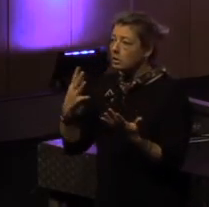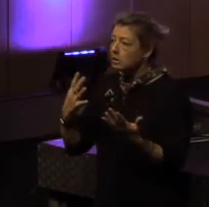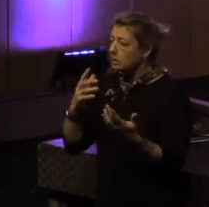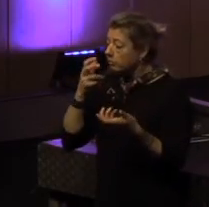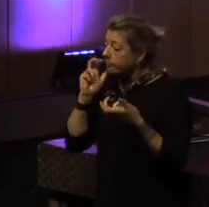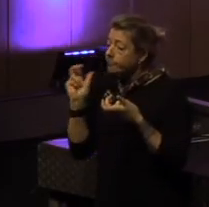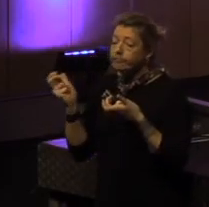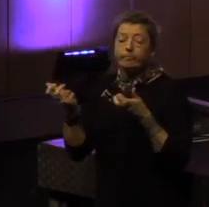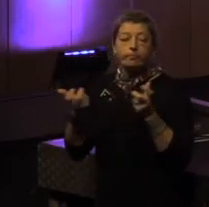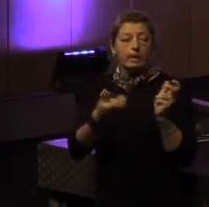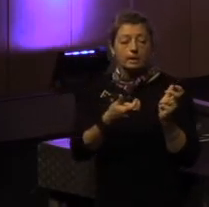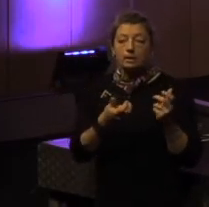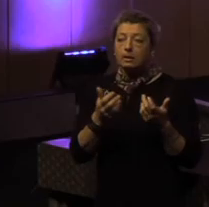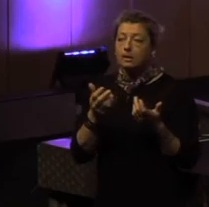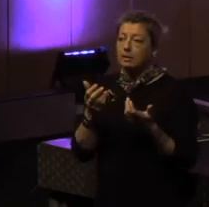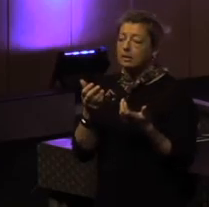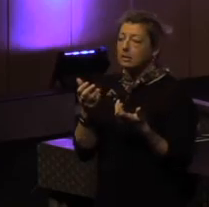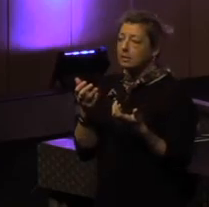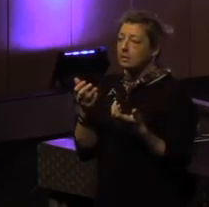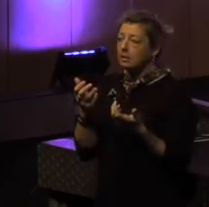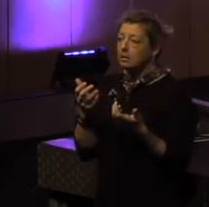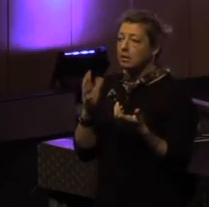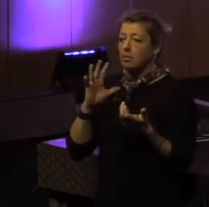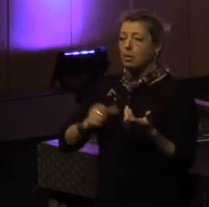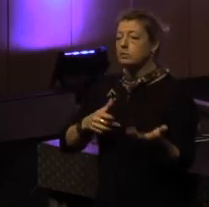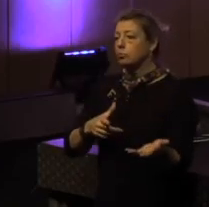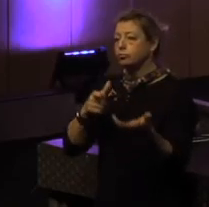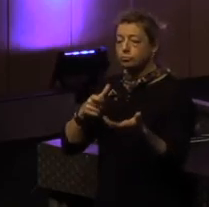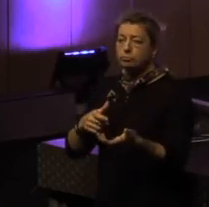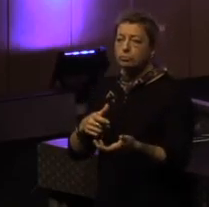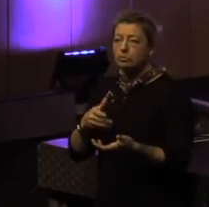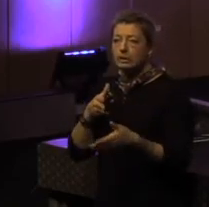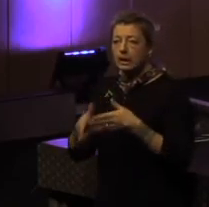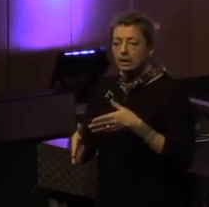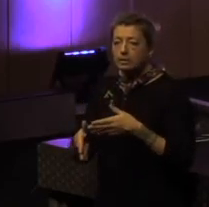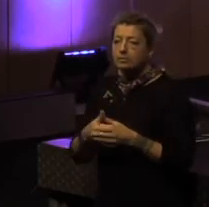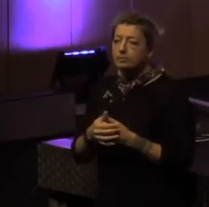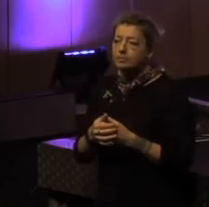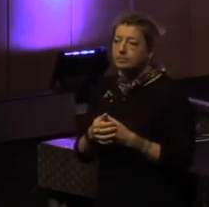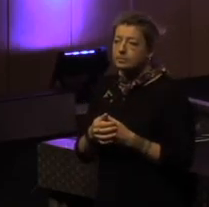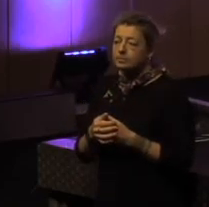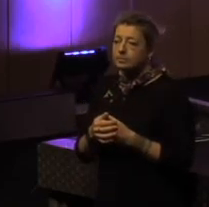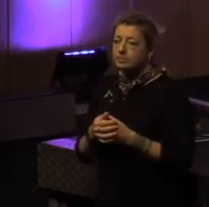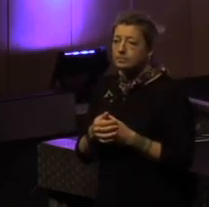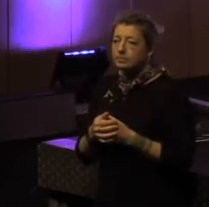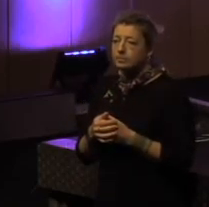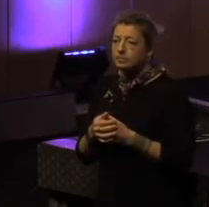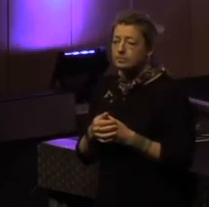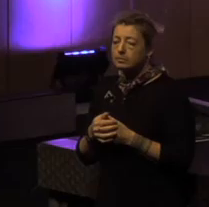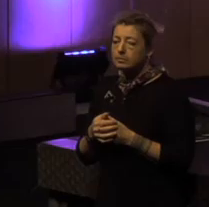police, and extortionary tactics by municipalities, to name a few.